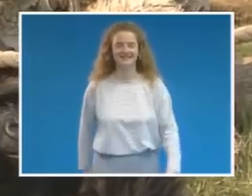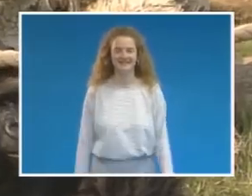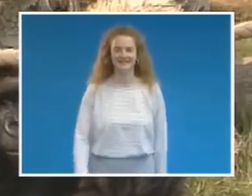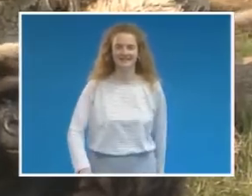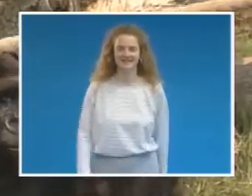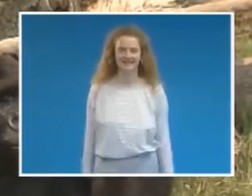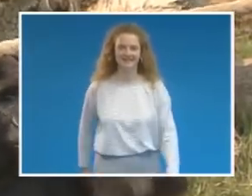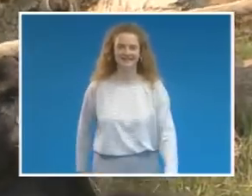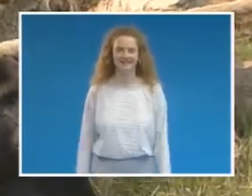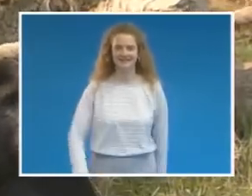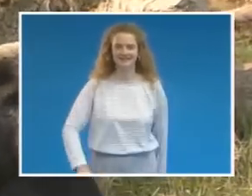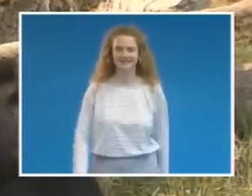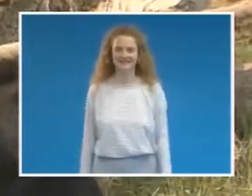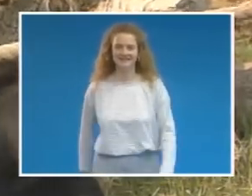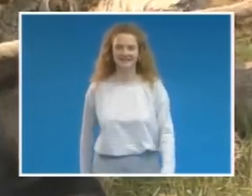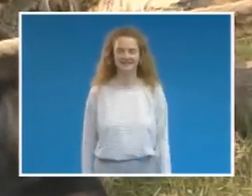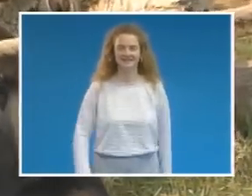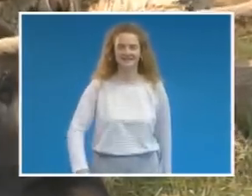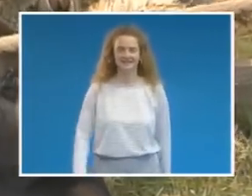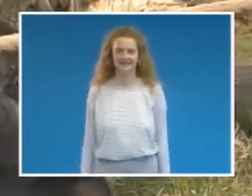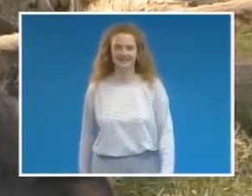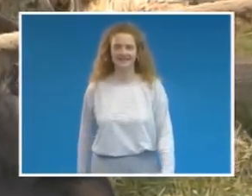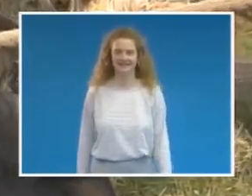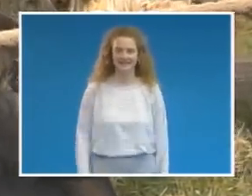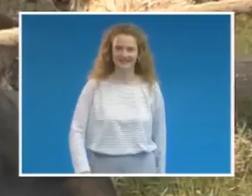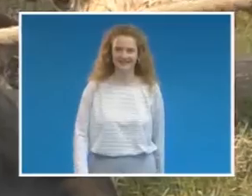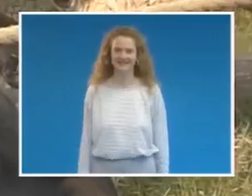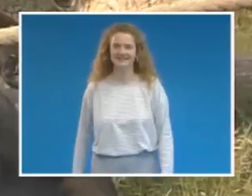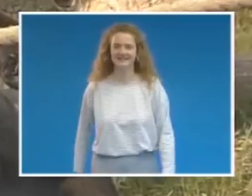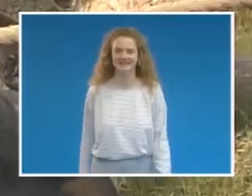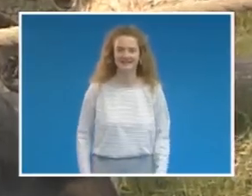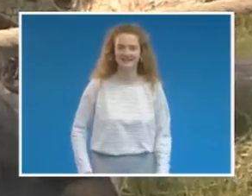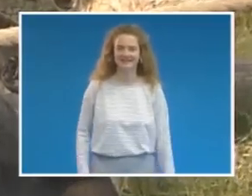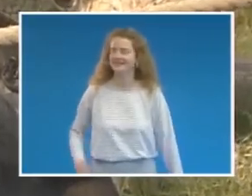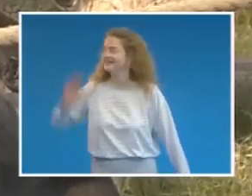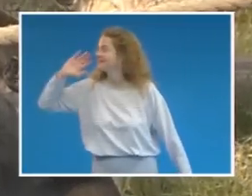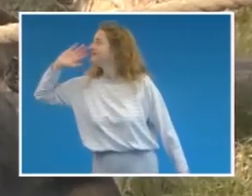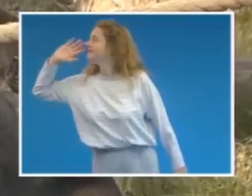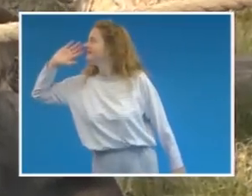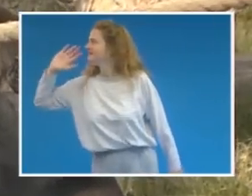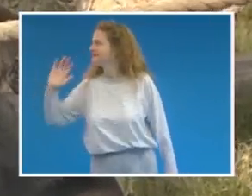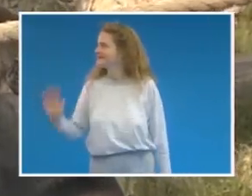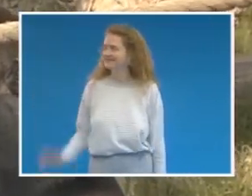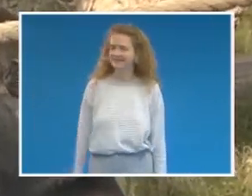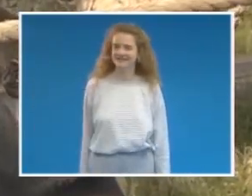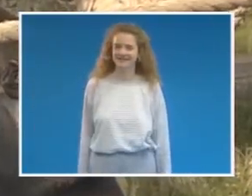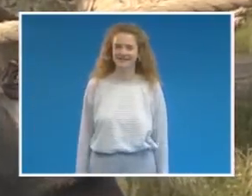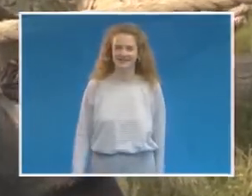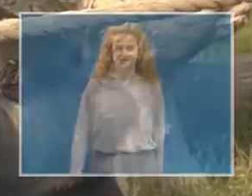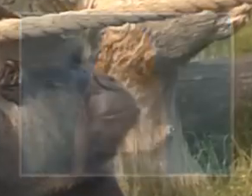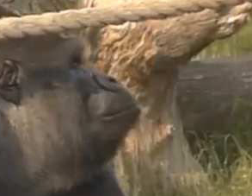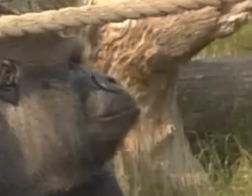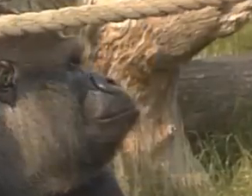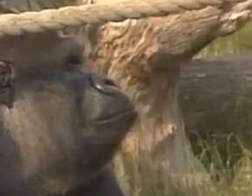happy and you know it, and you really want to show it. If you're happy and you know it, shout, we